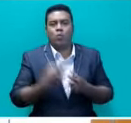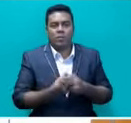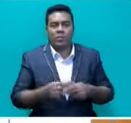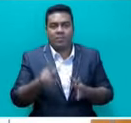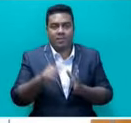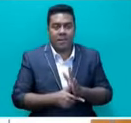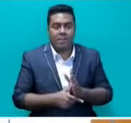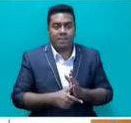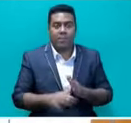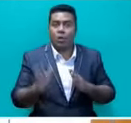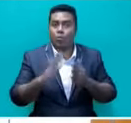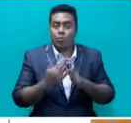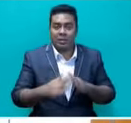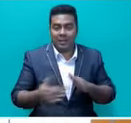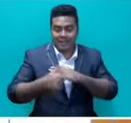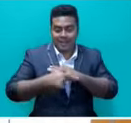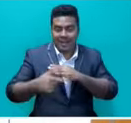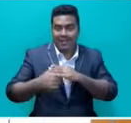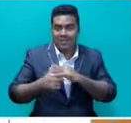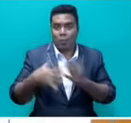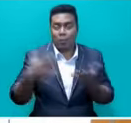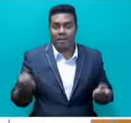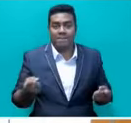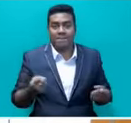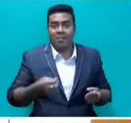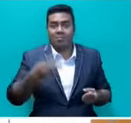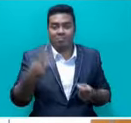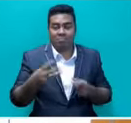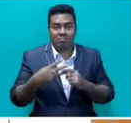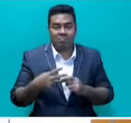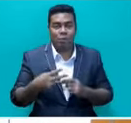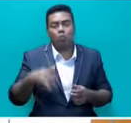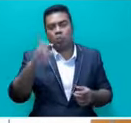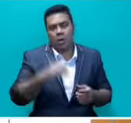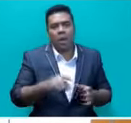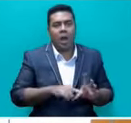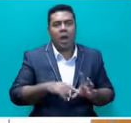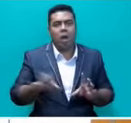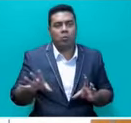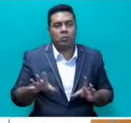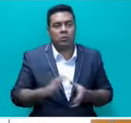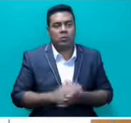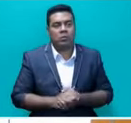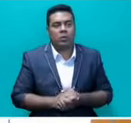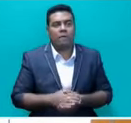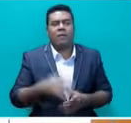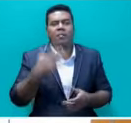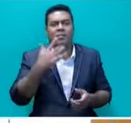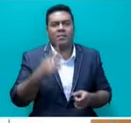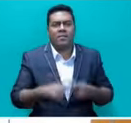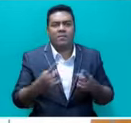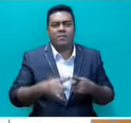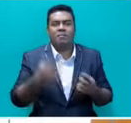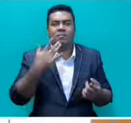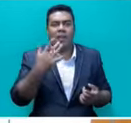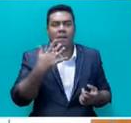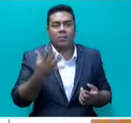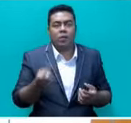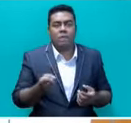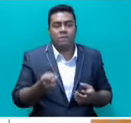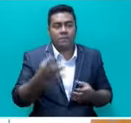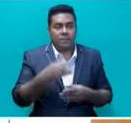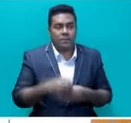community standards view it. We have certain countries where 3 strikes and you're out. There's various mechanisms that you can look at. So at this